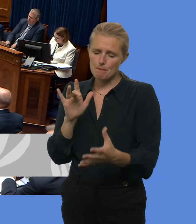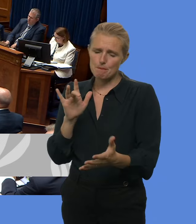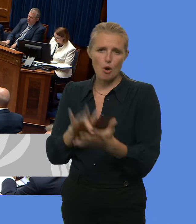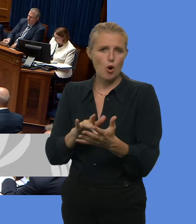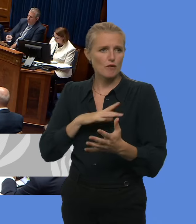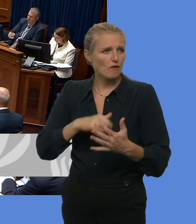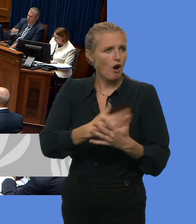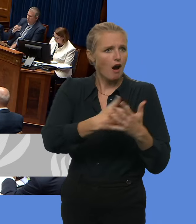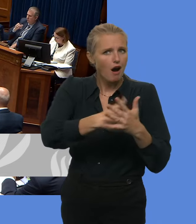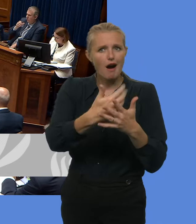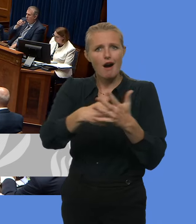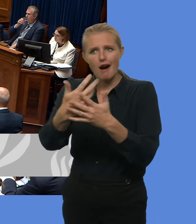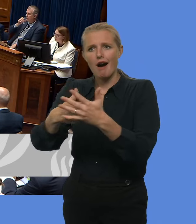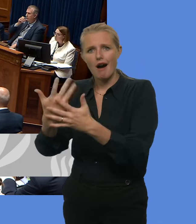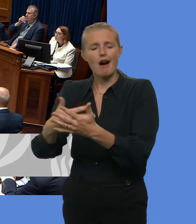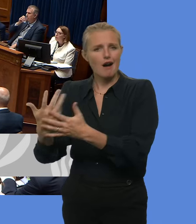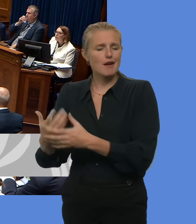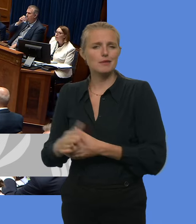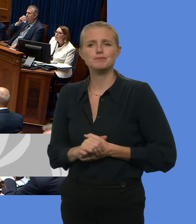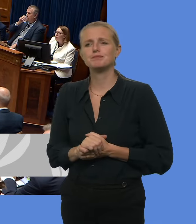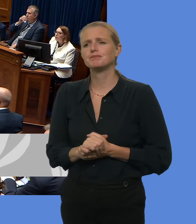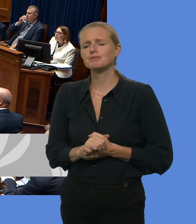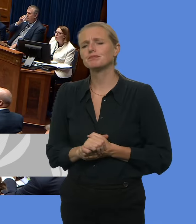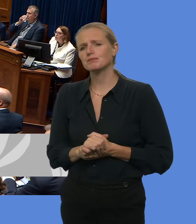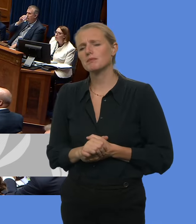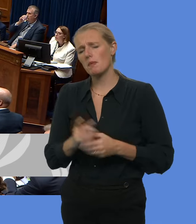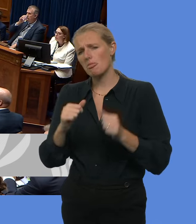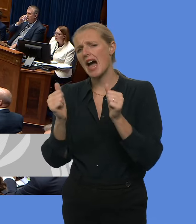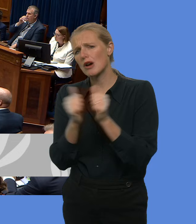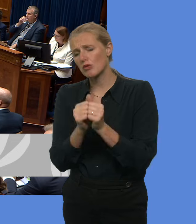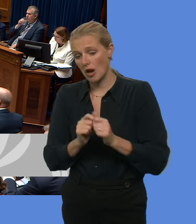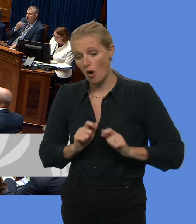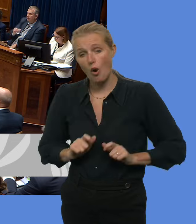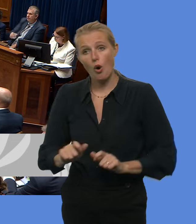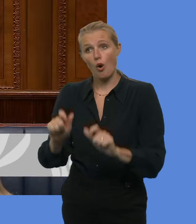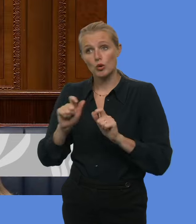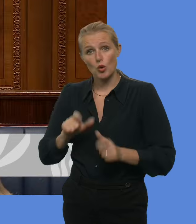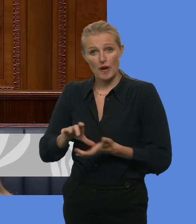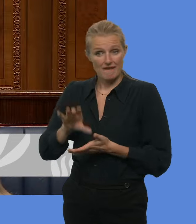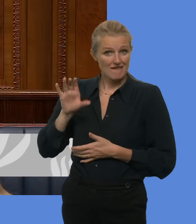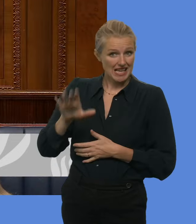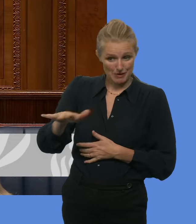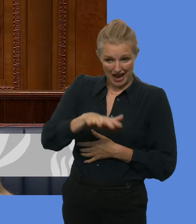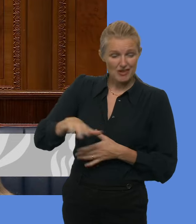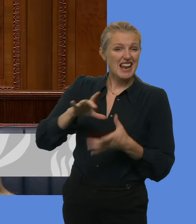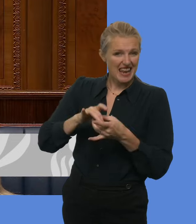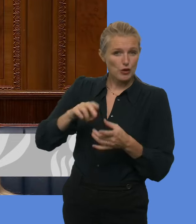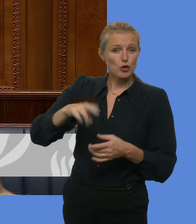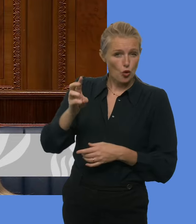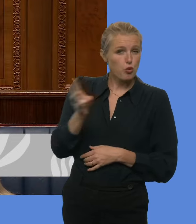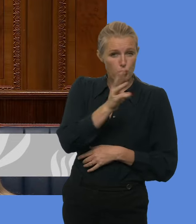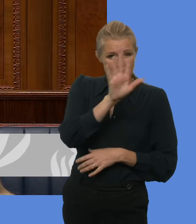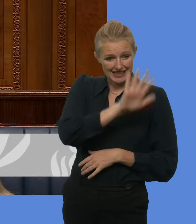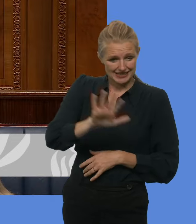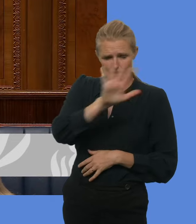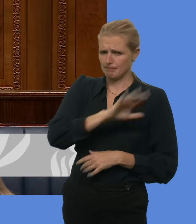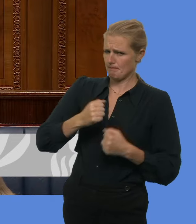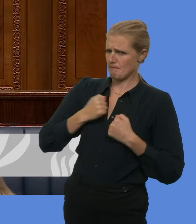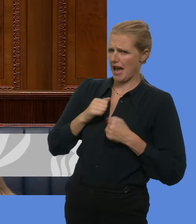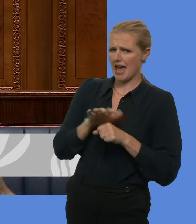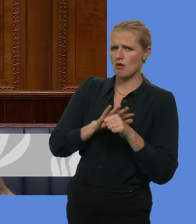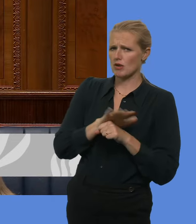McHugh. Minister, do you agree that ongoing investment into areas such as the North West, and particularly into my own